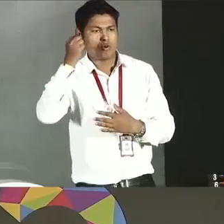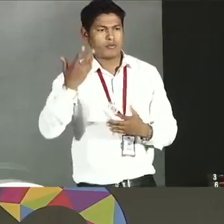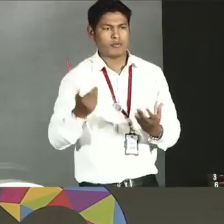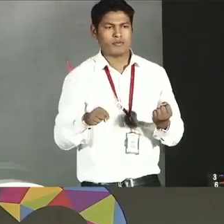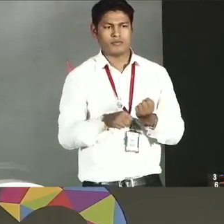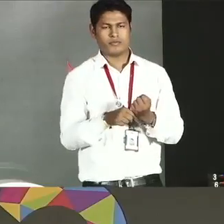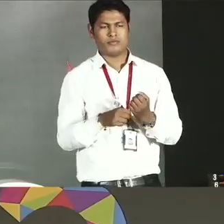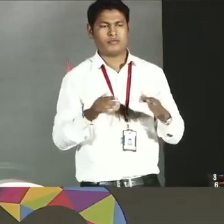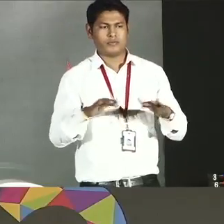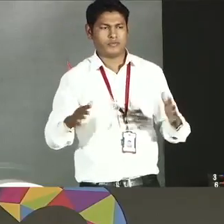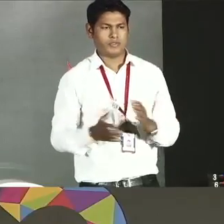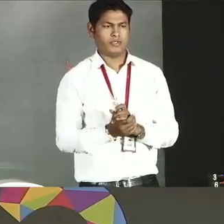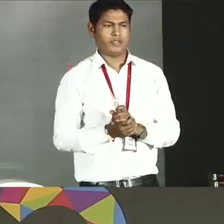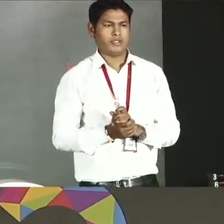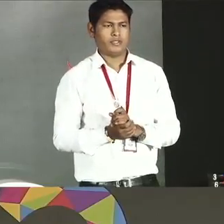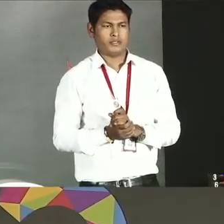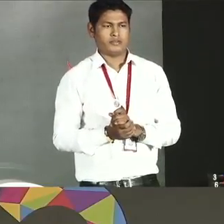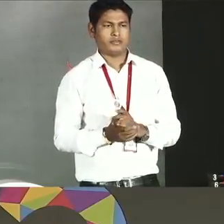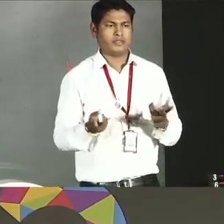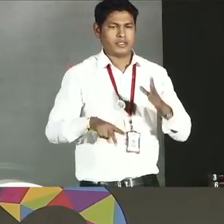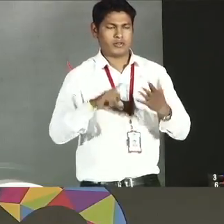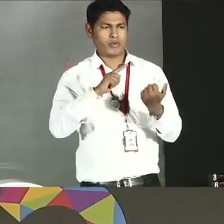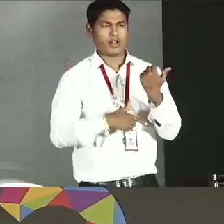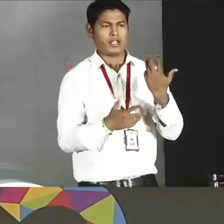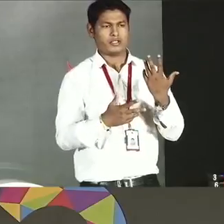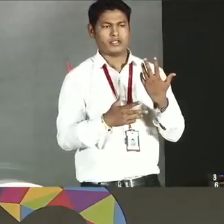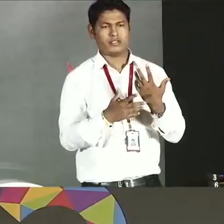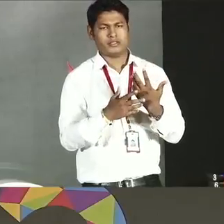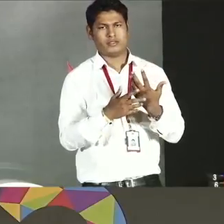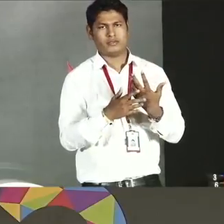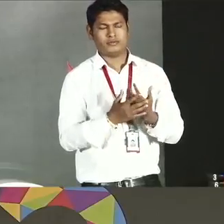family to better outcomes. And this can have lasting impacts.